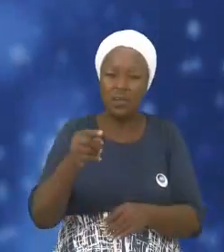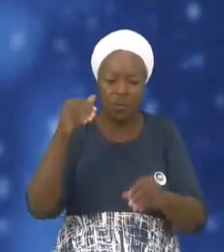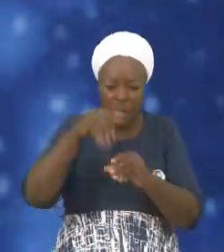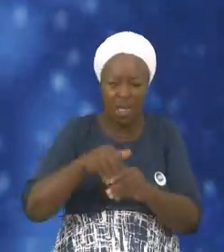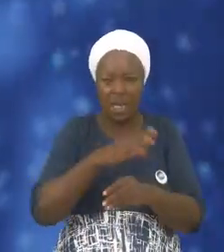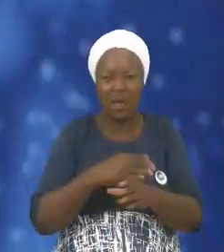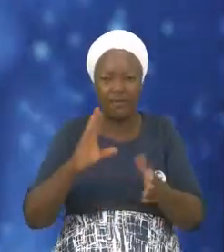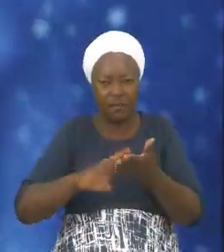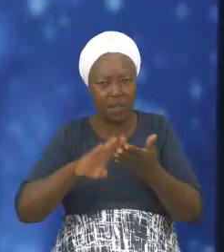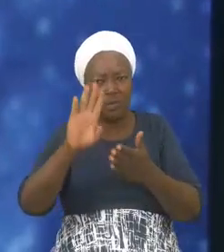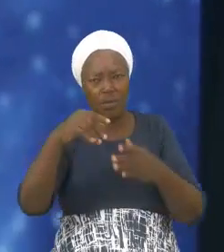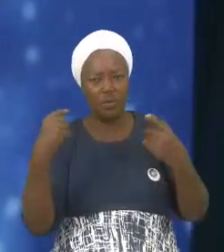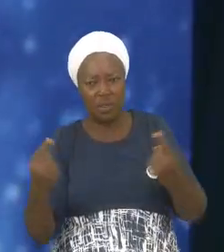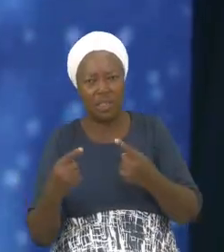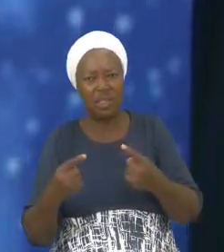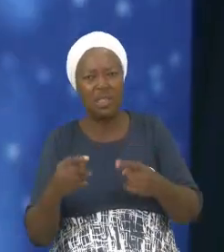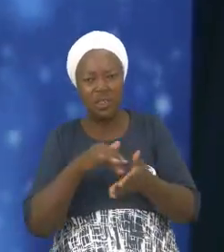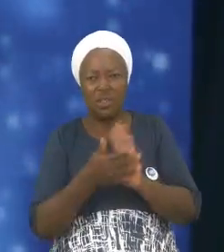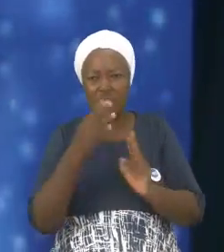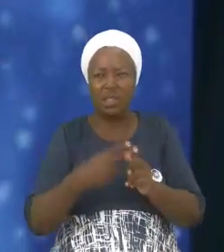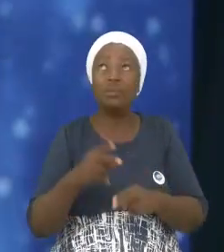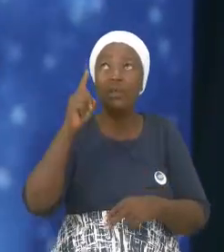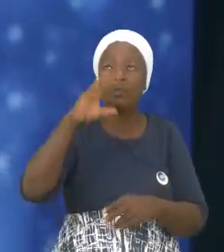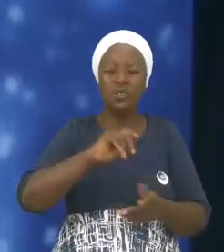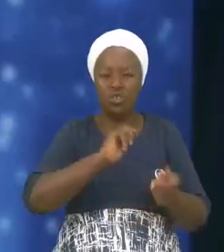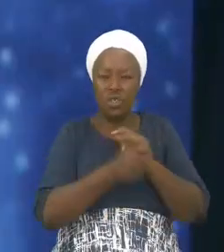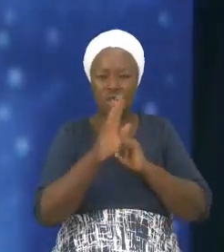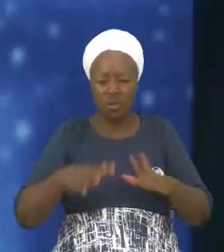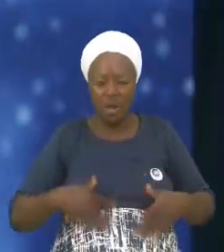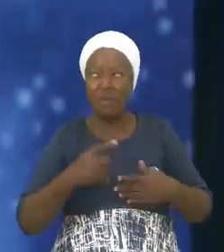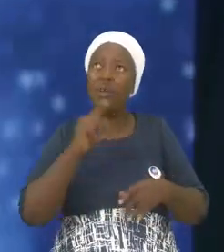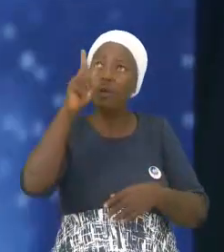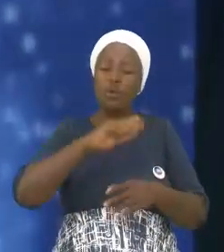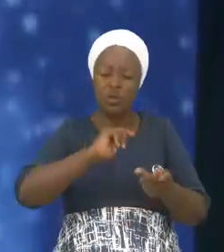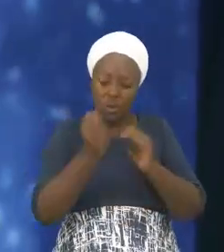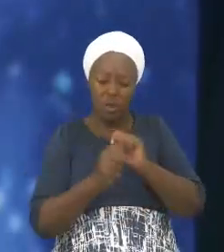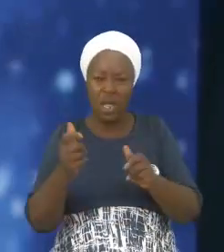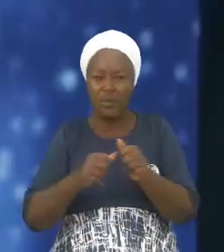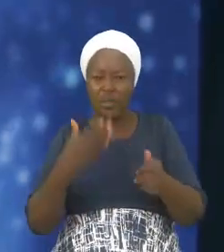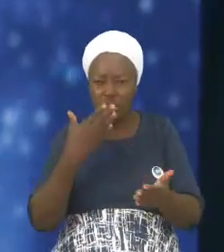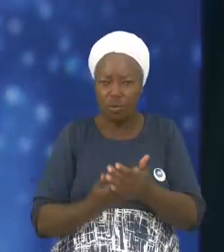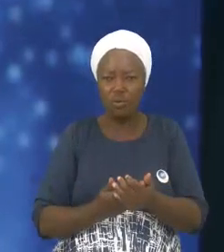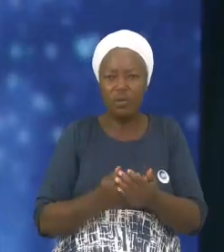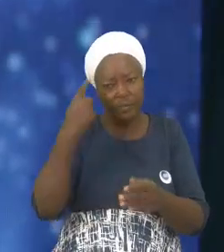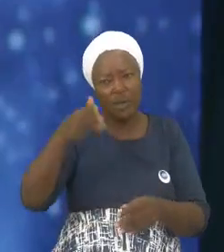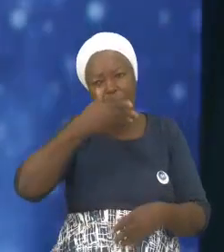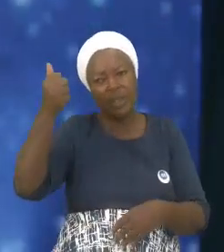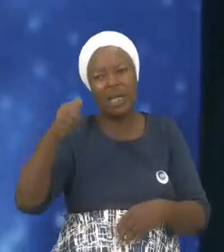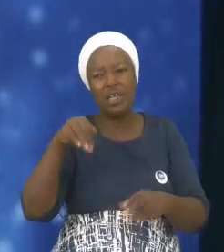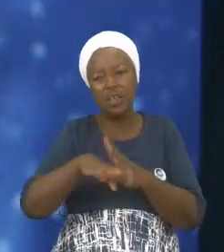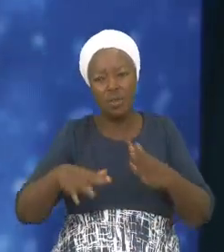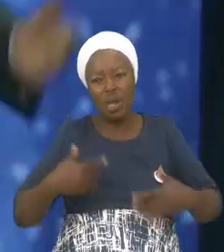sin. It will change your life. It will turn everything good for the better in your